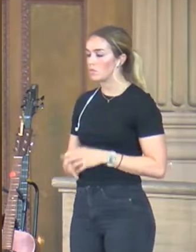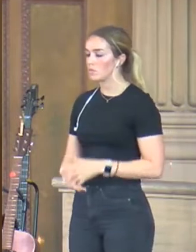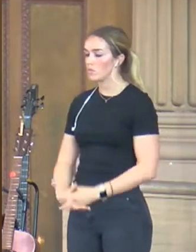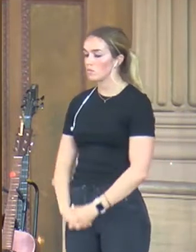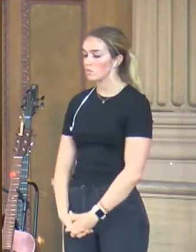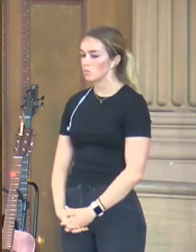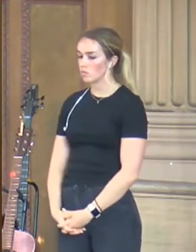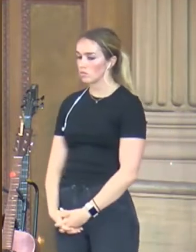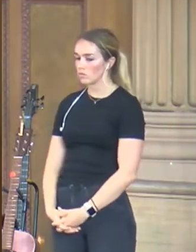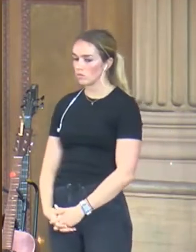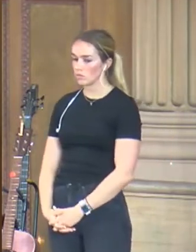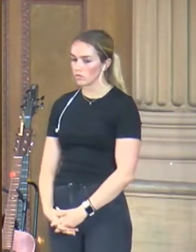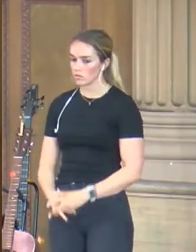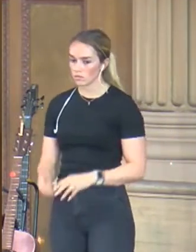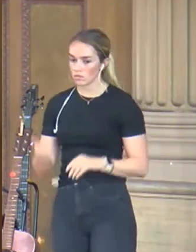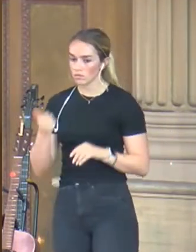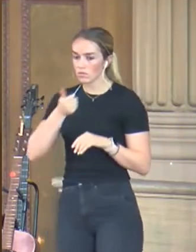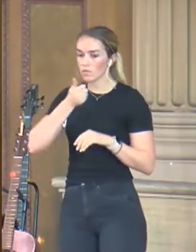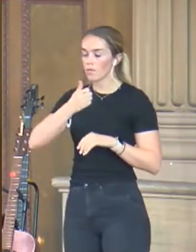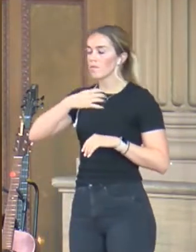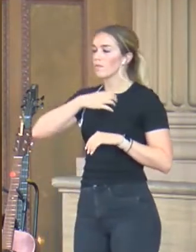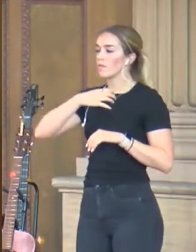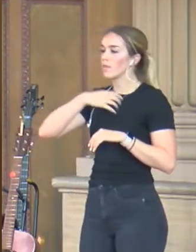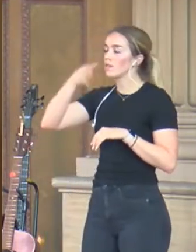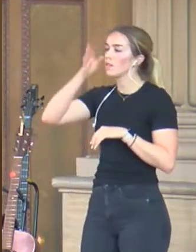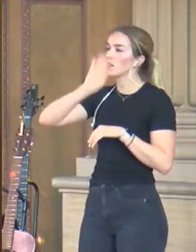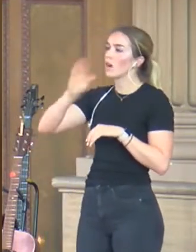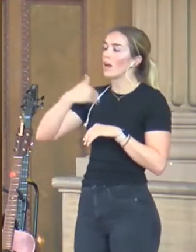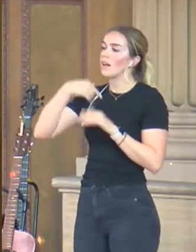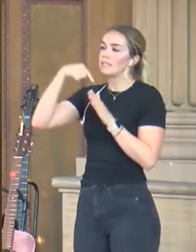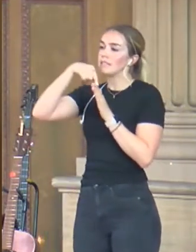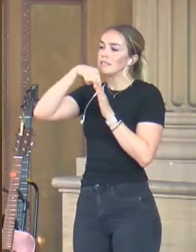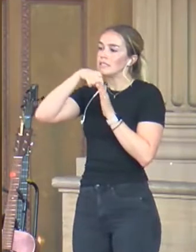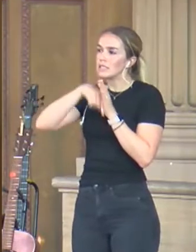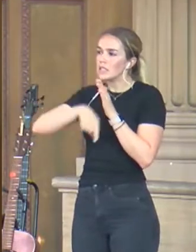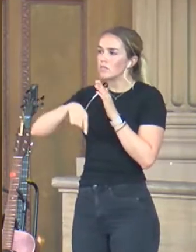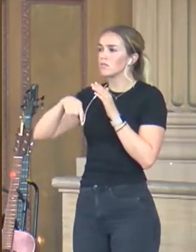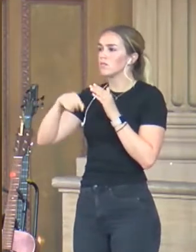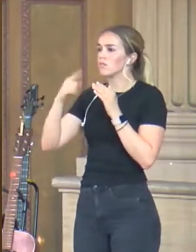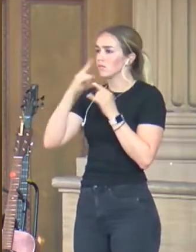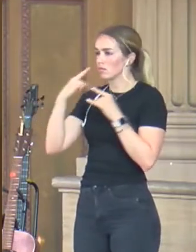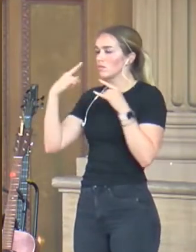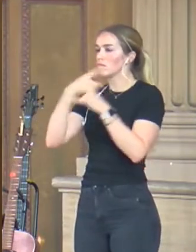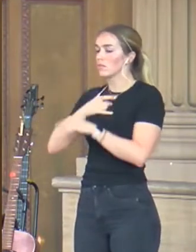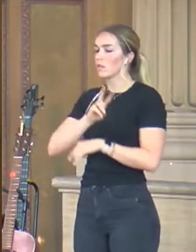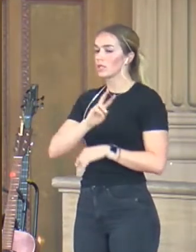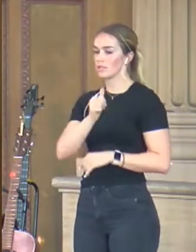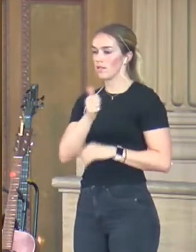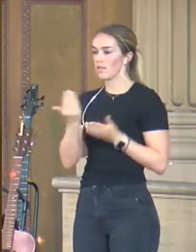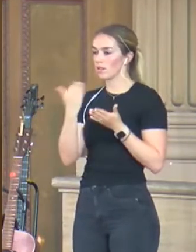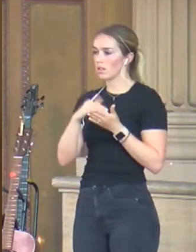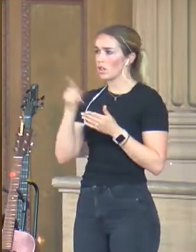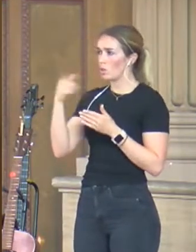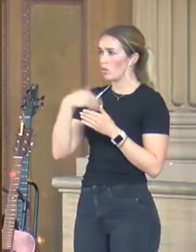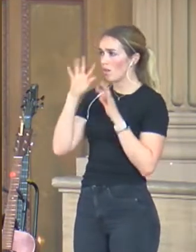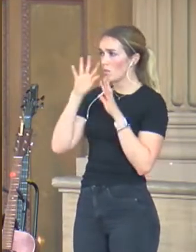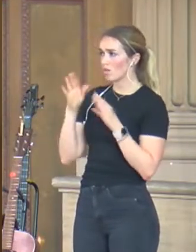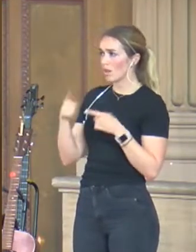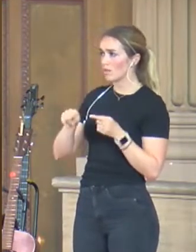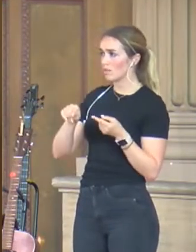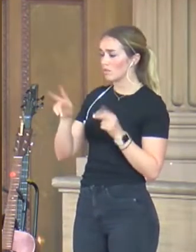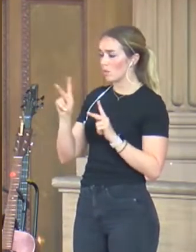And then in this complaint that he's pouring out to God, there's this deep cynicism and sarcasm. Look at verse 10 again. He says, do you work wonders for the dead?